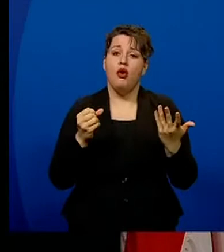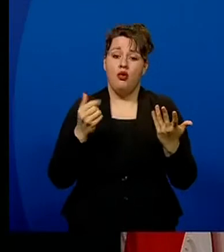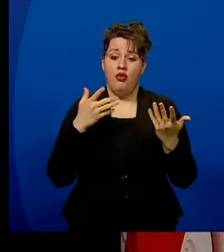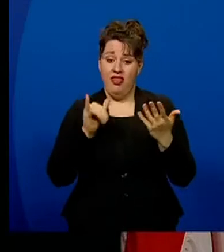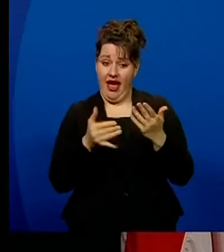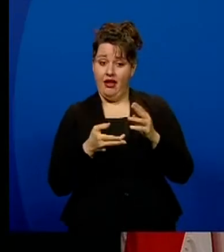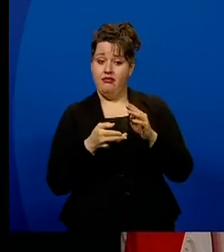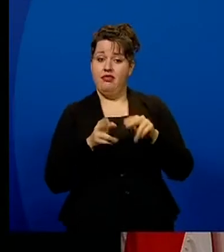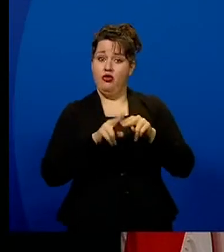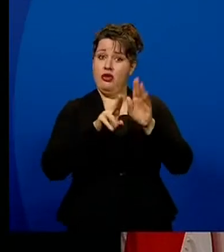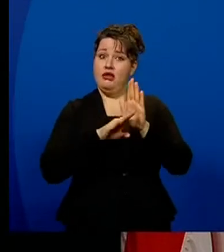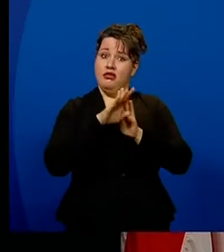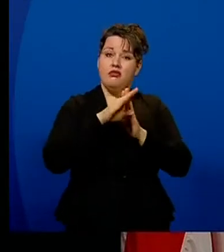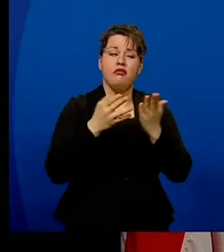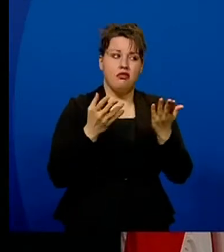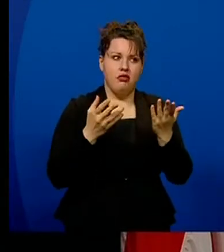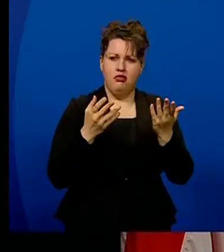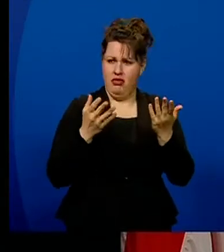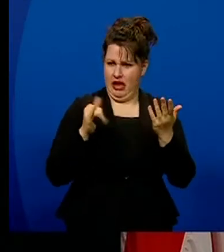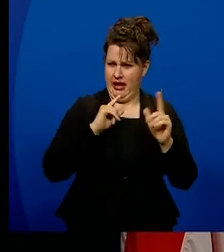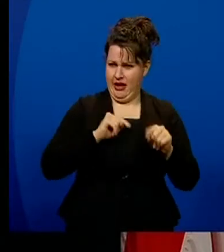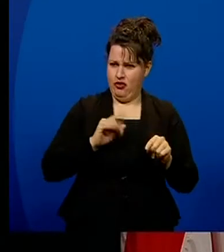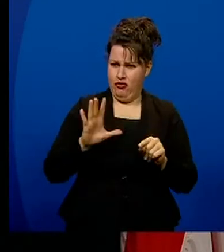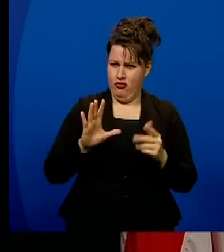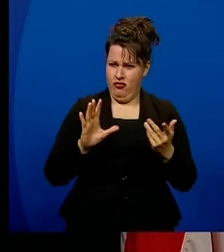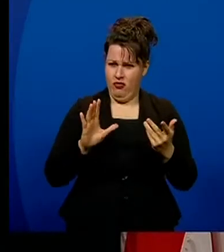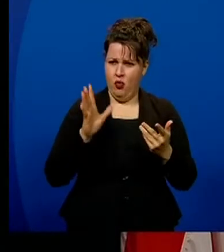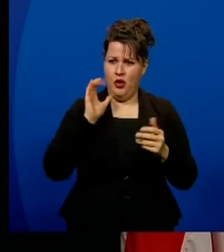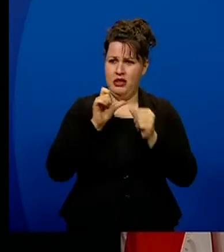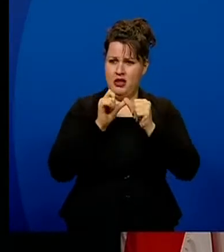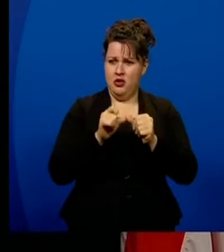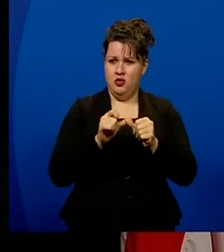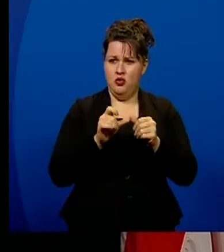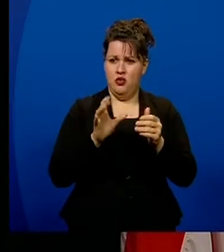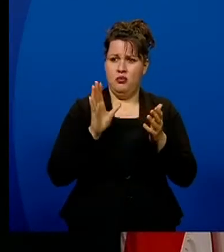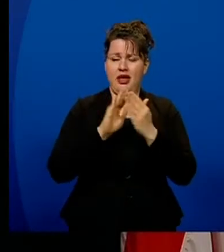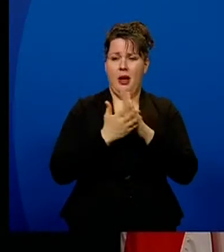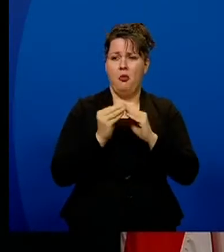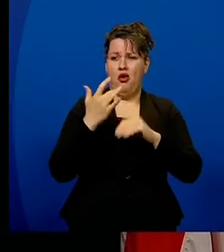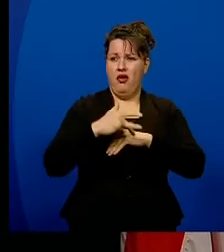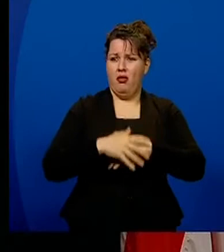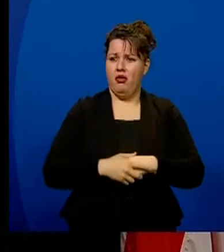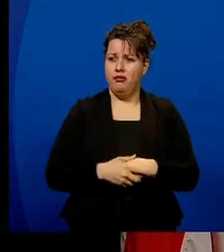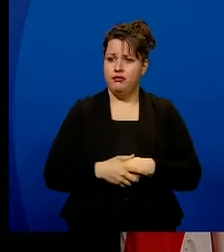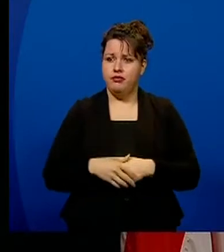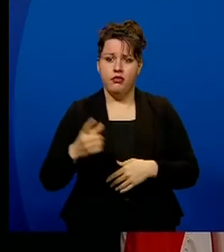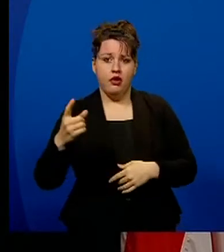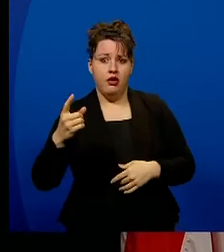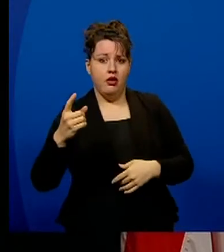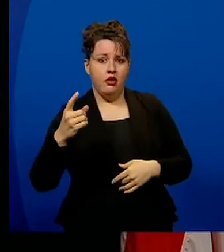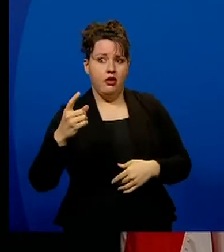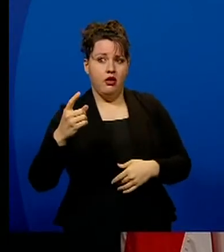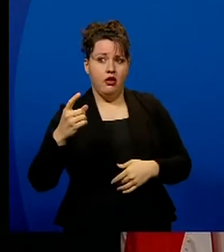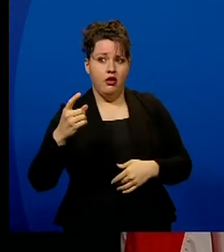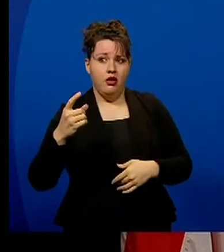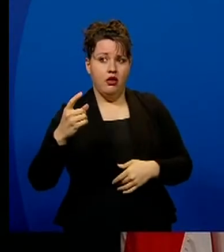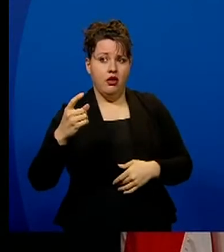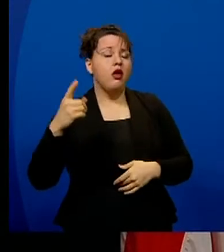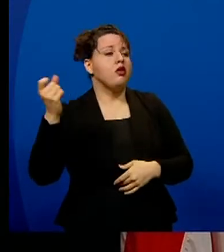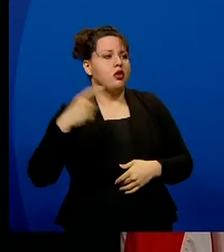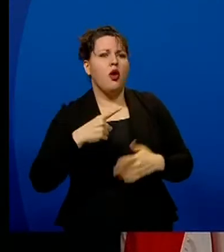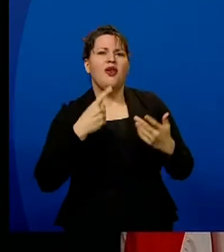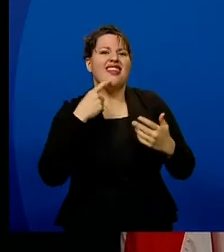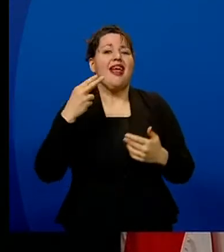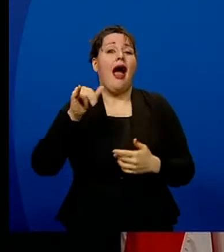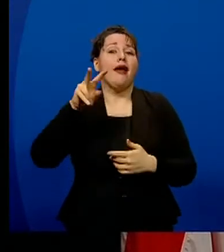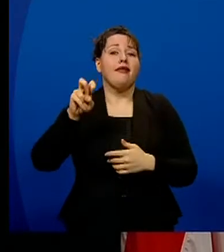increase, I think I'm answering your question. We're going to continue to see those open up. So will Iowans still be hitting refresh on the Hy-Vee appointment